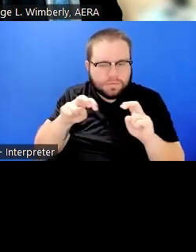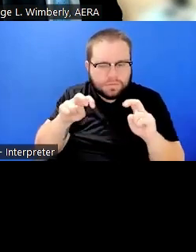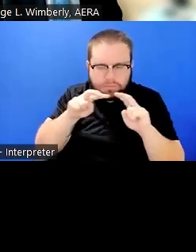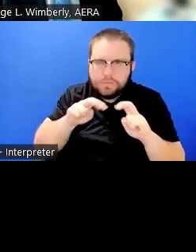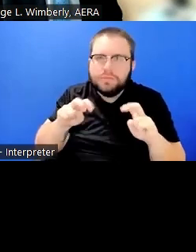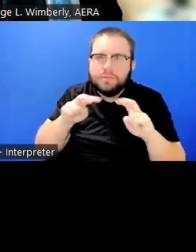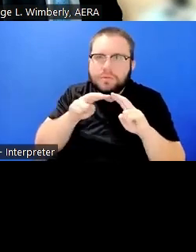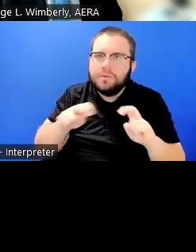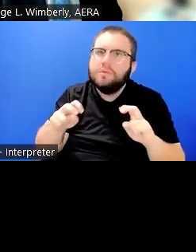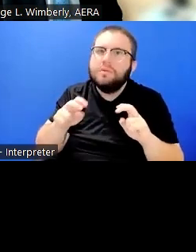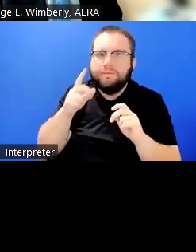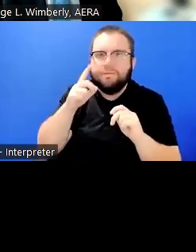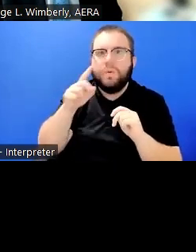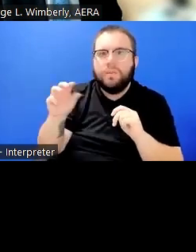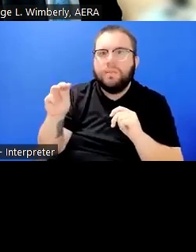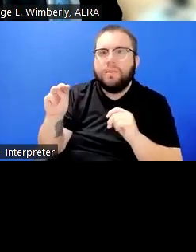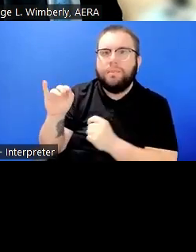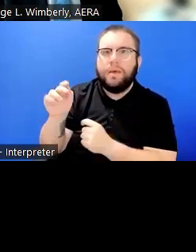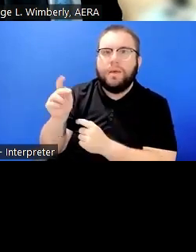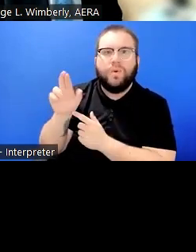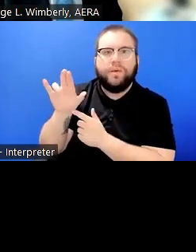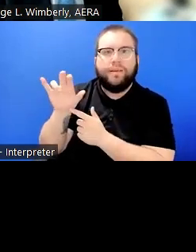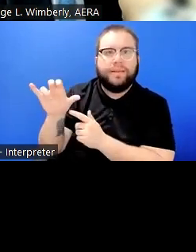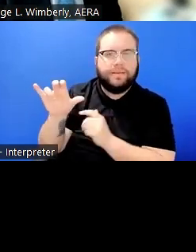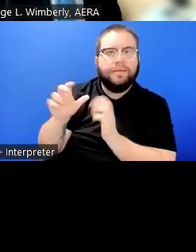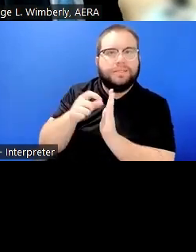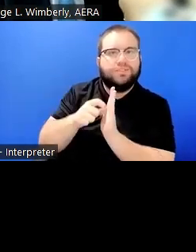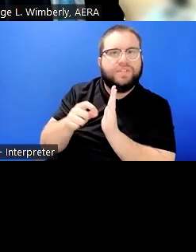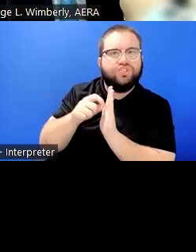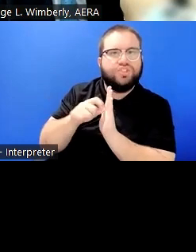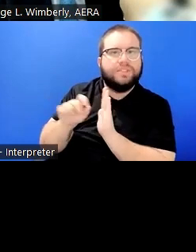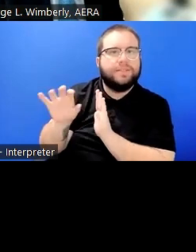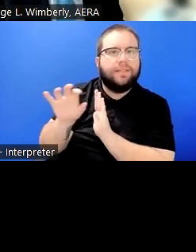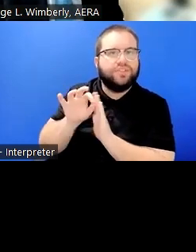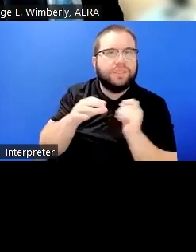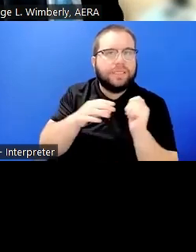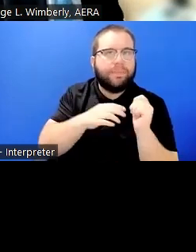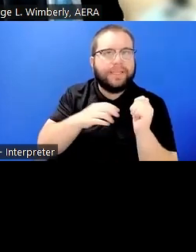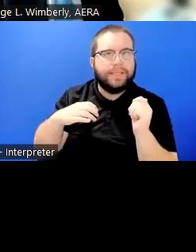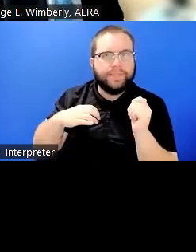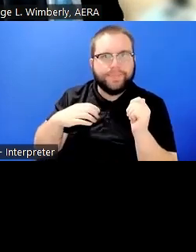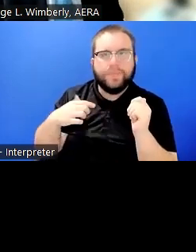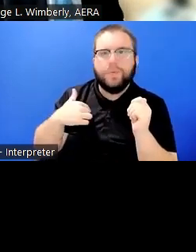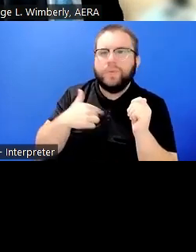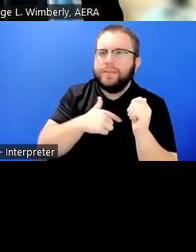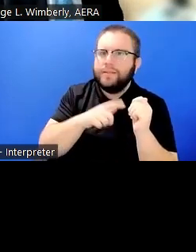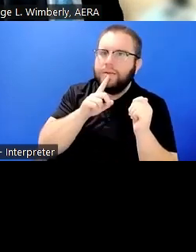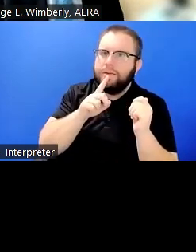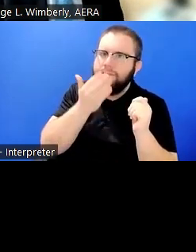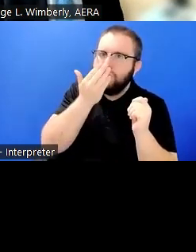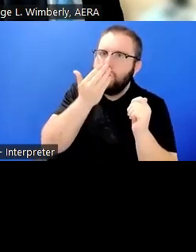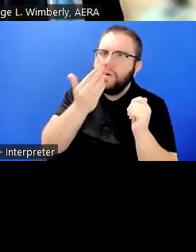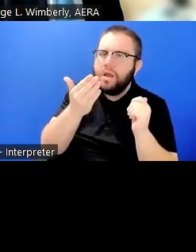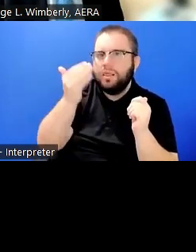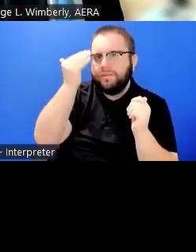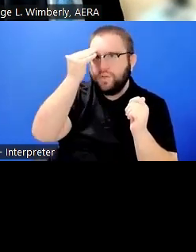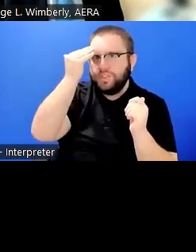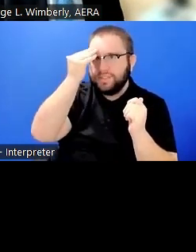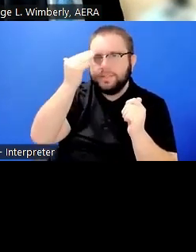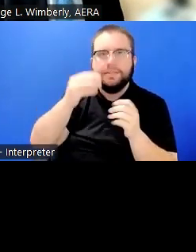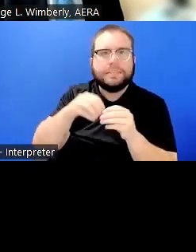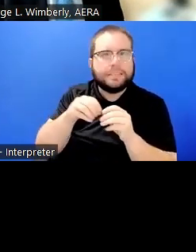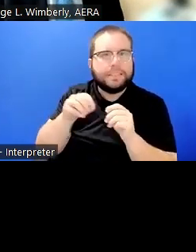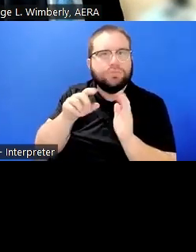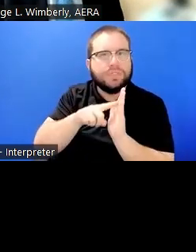our minority dissertation selection committee that is well versed in research methods and